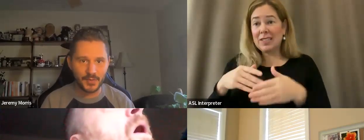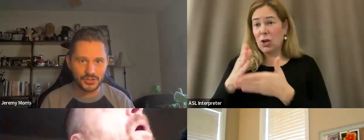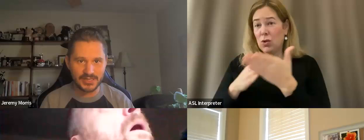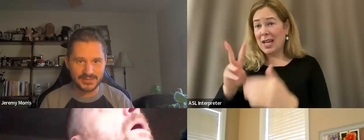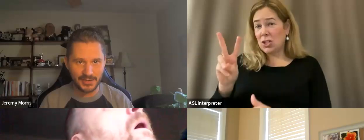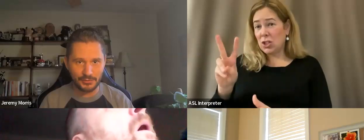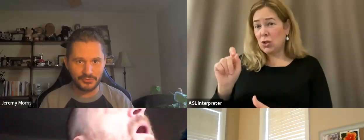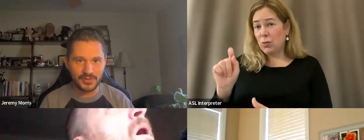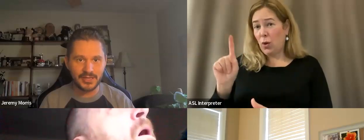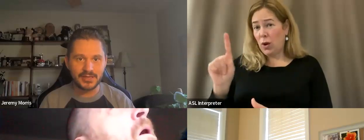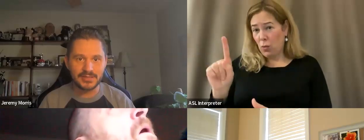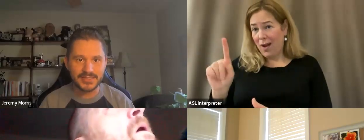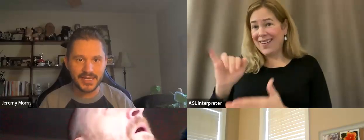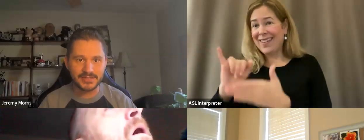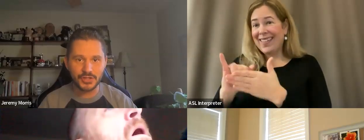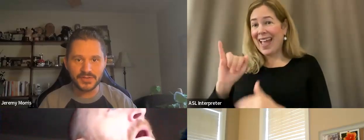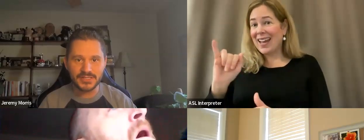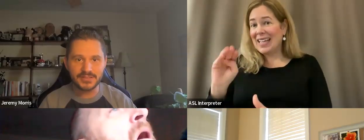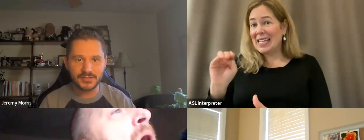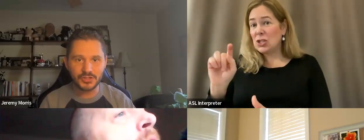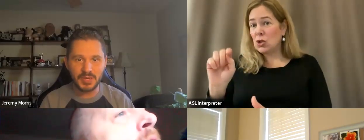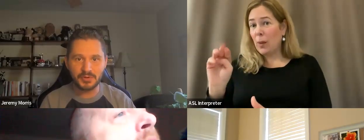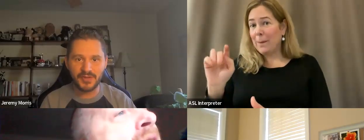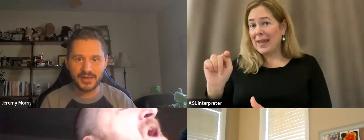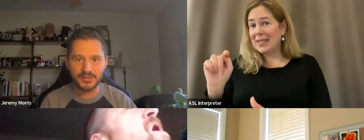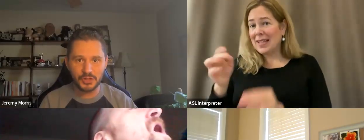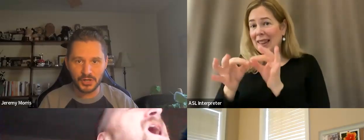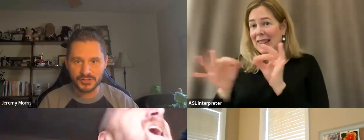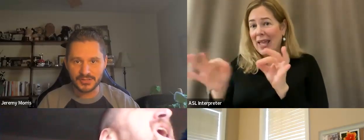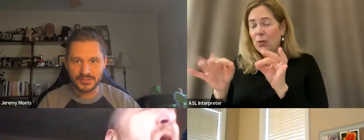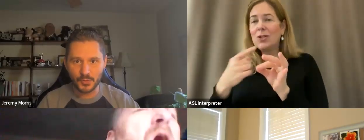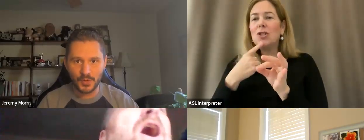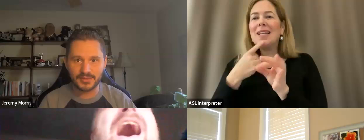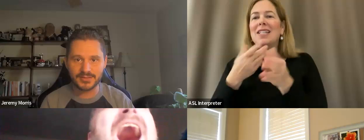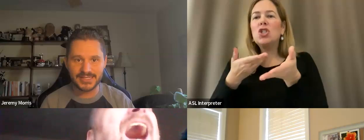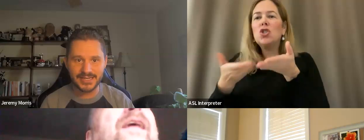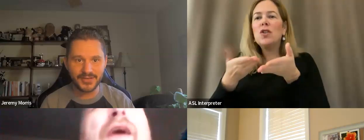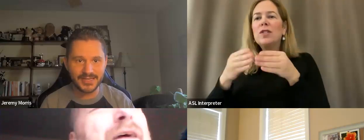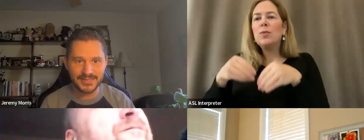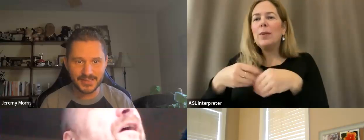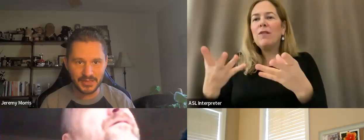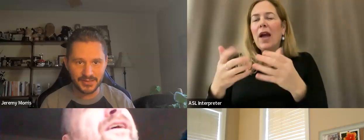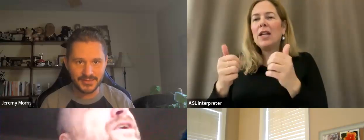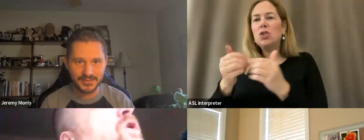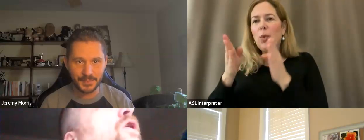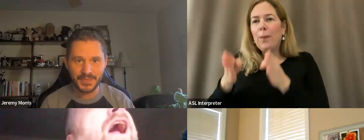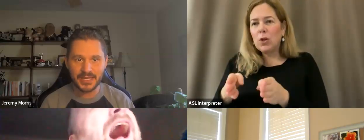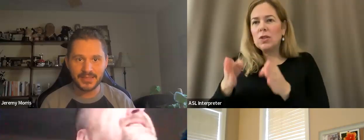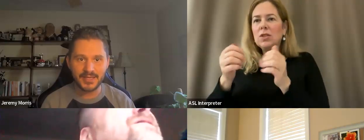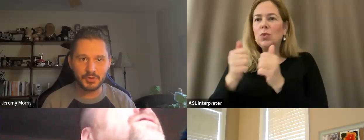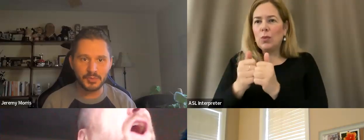instrument language itself says services to be provided to persons with significant